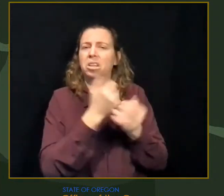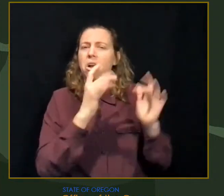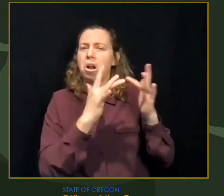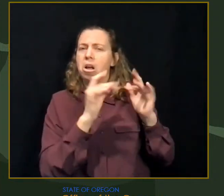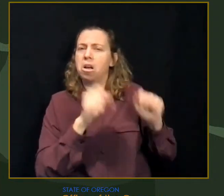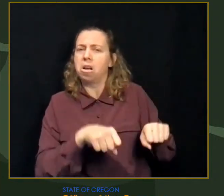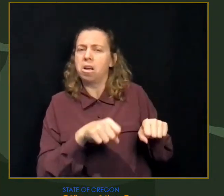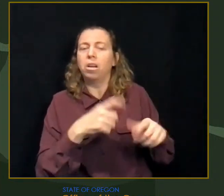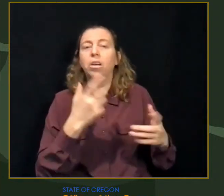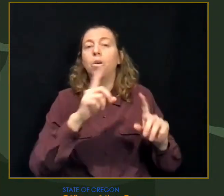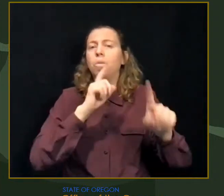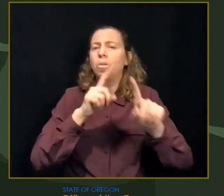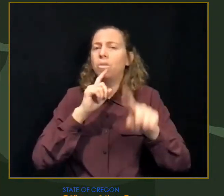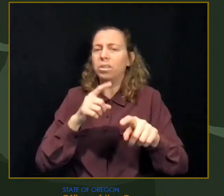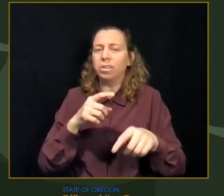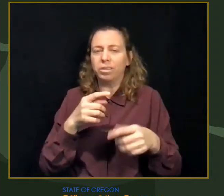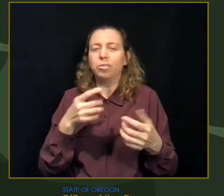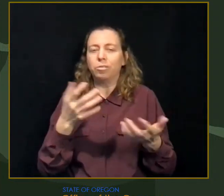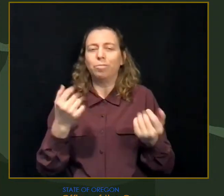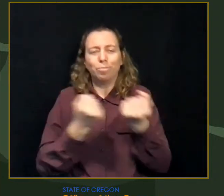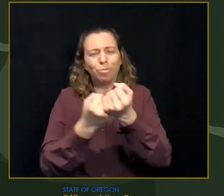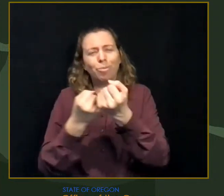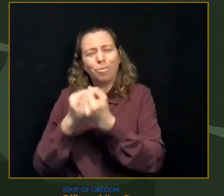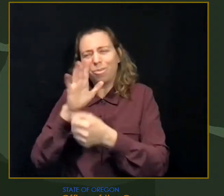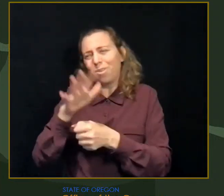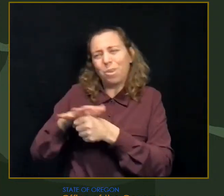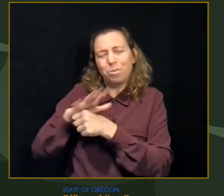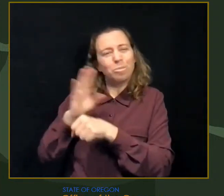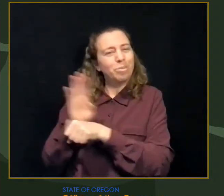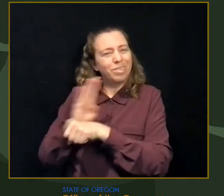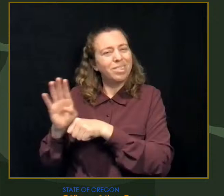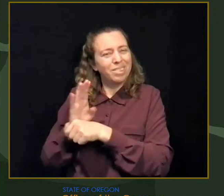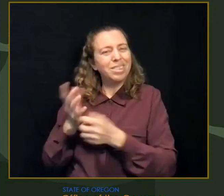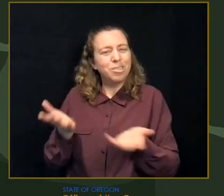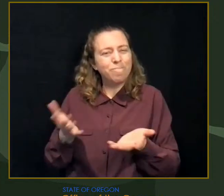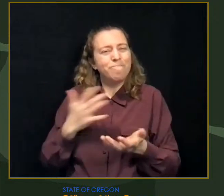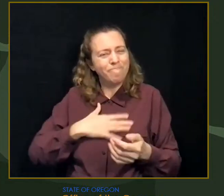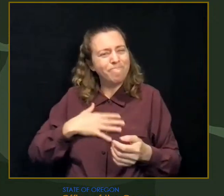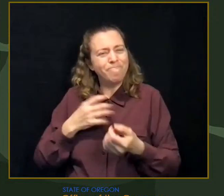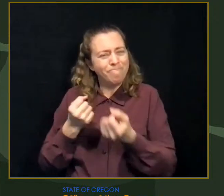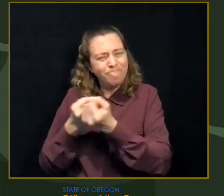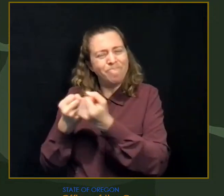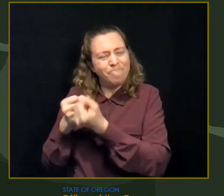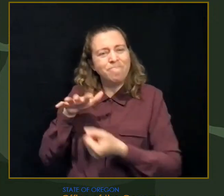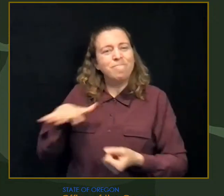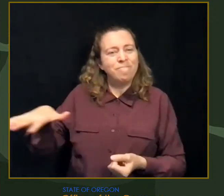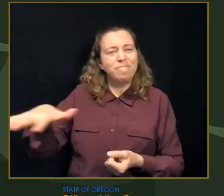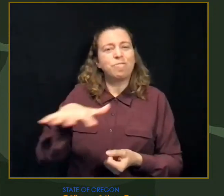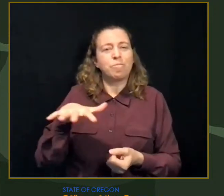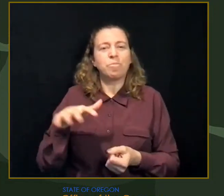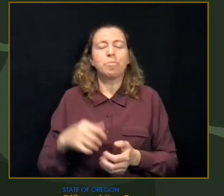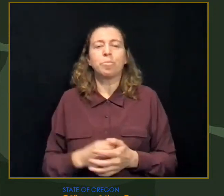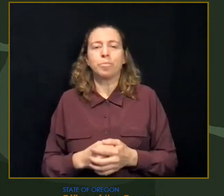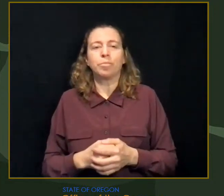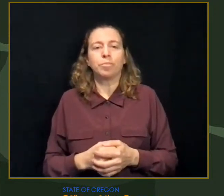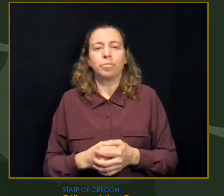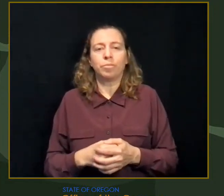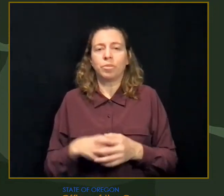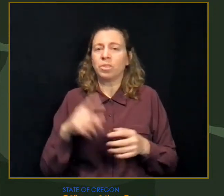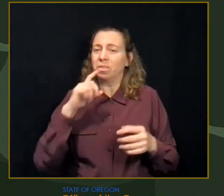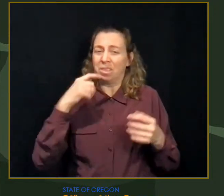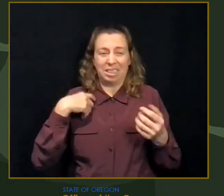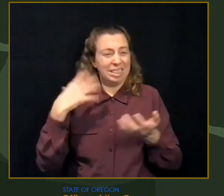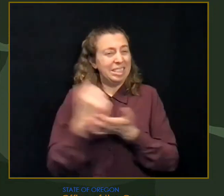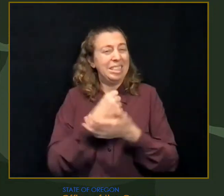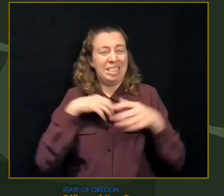to encourage Oregonians to support their local businesses. I'm doing everything I can to get economic relief out the door